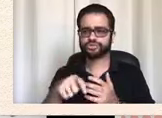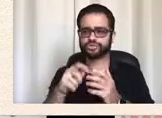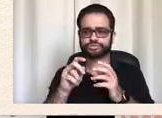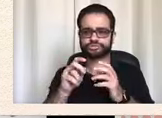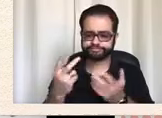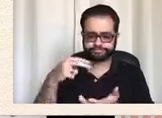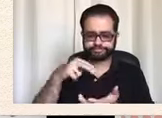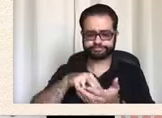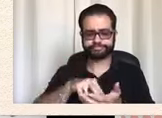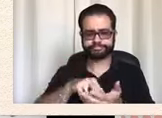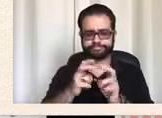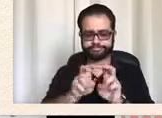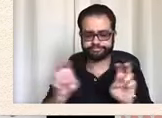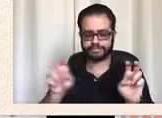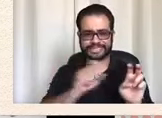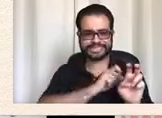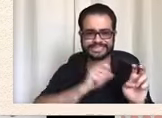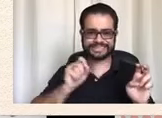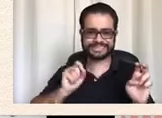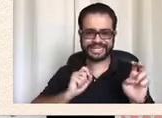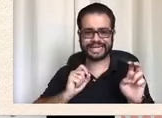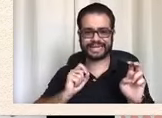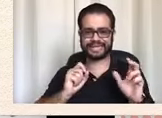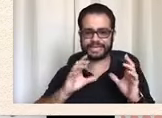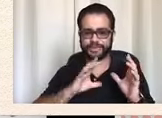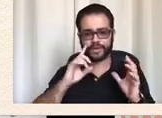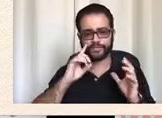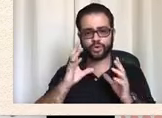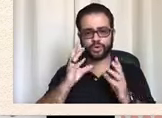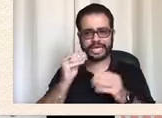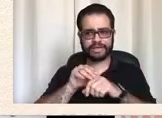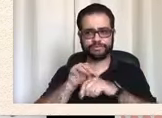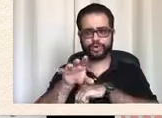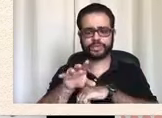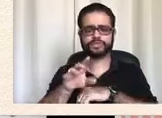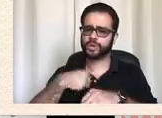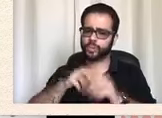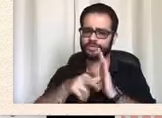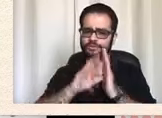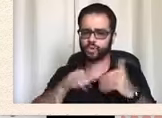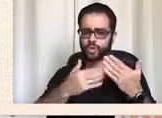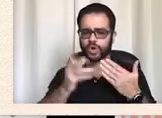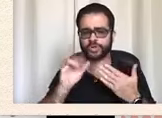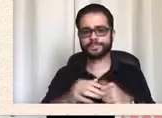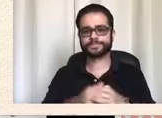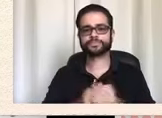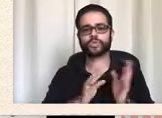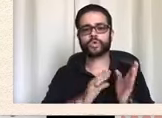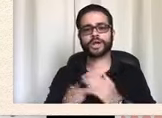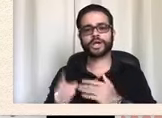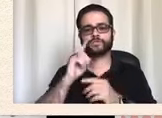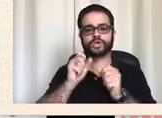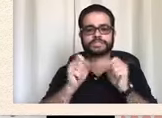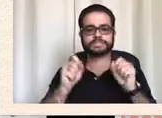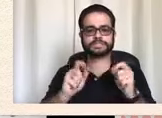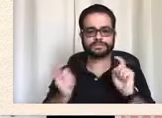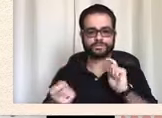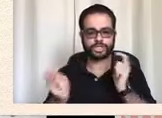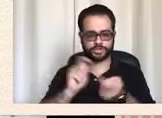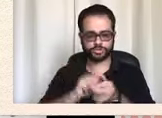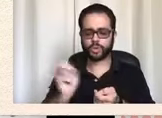to influence senators. We're going to go over all that stuff. Organizing for systems change. So how to go back into your community and